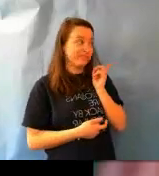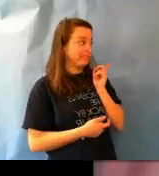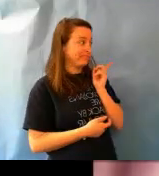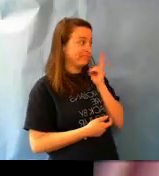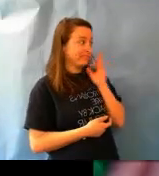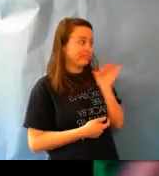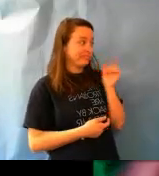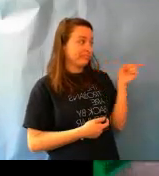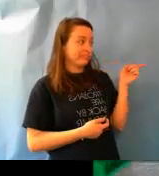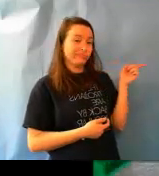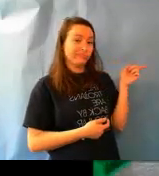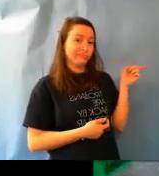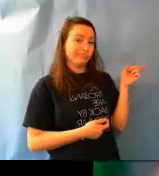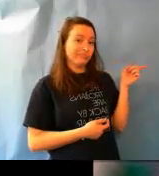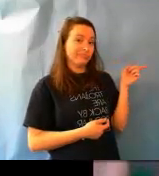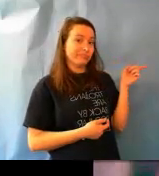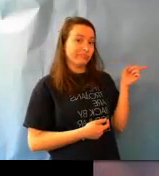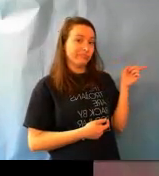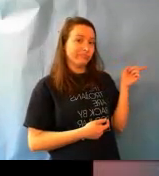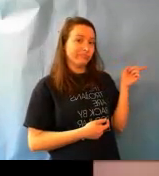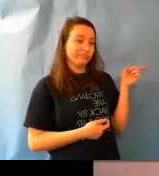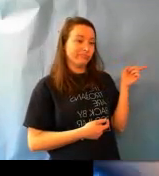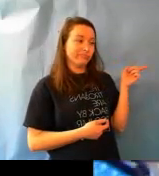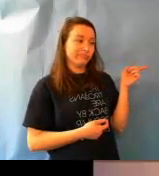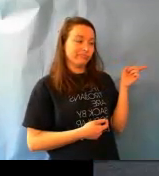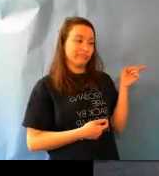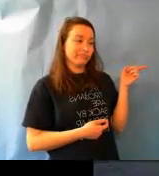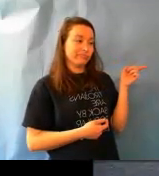It should look like this. Oops.